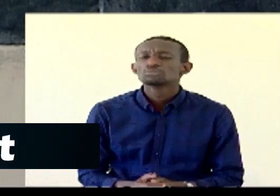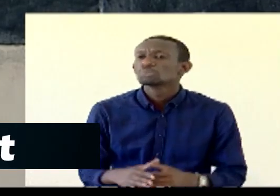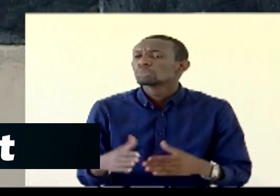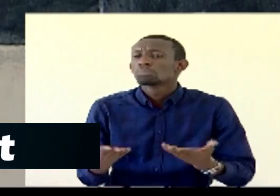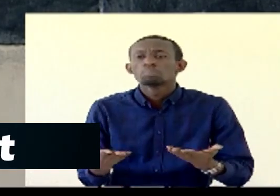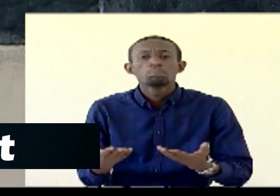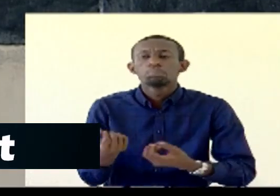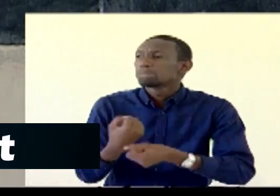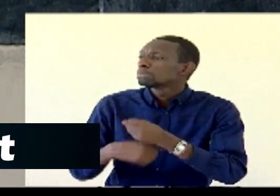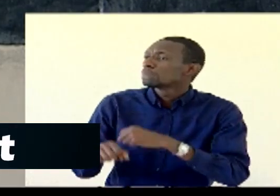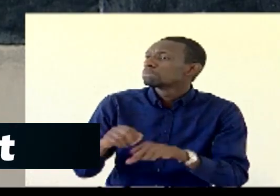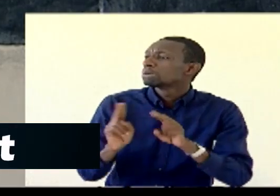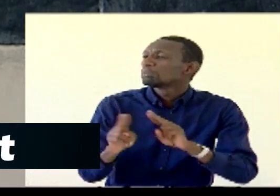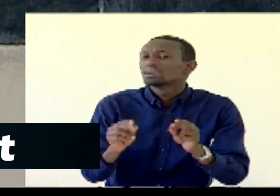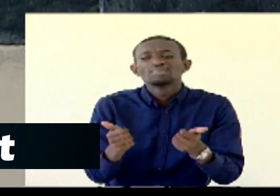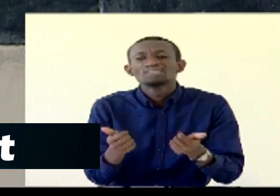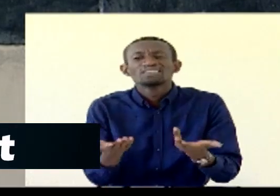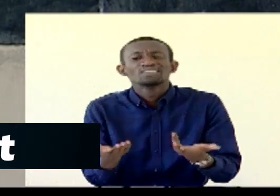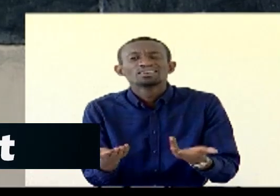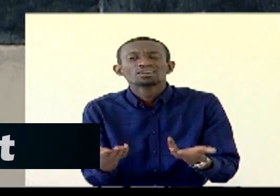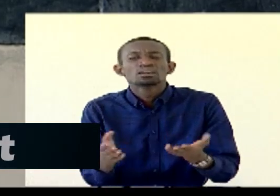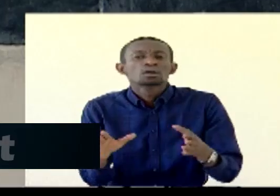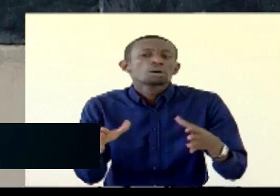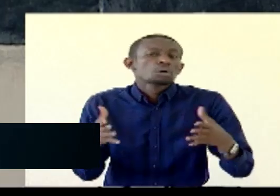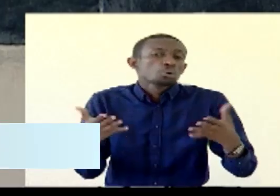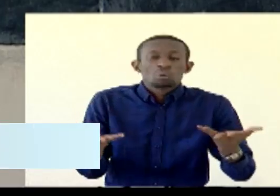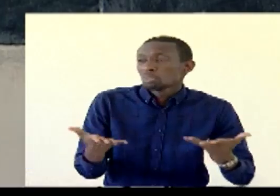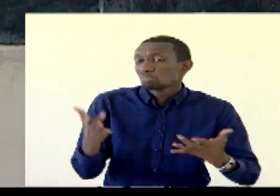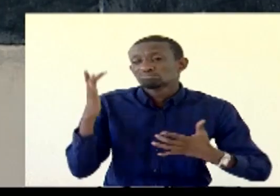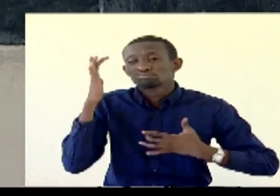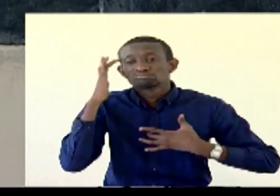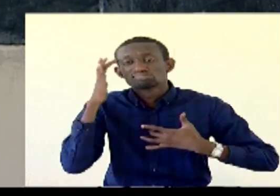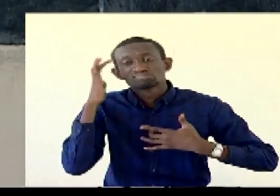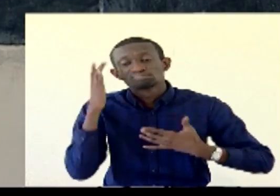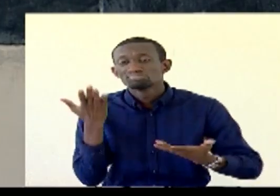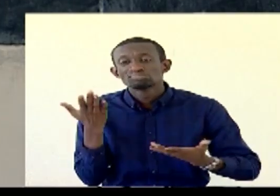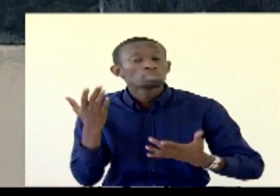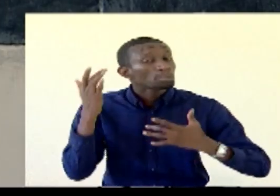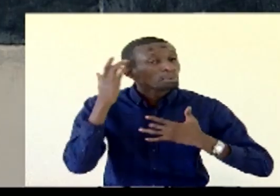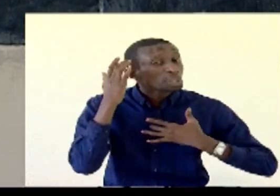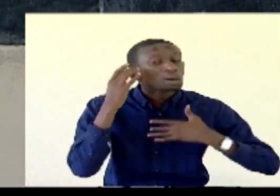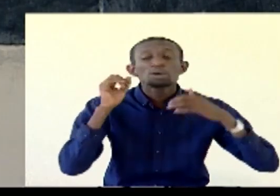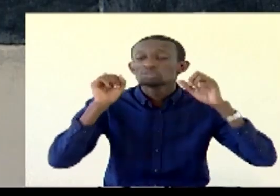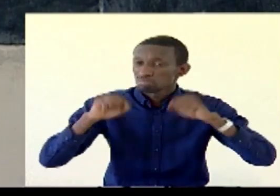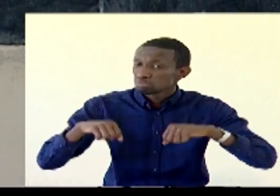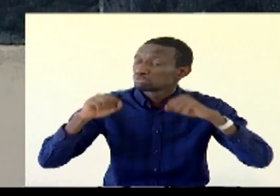not functioning properly, maybe either of some of the diseases. Diseases can cause a poor functioning of the